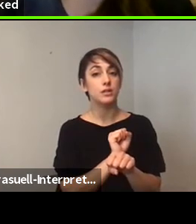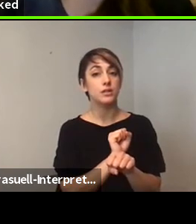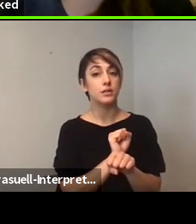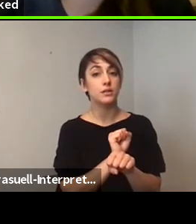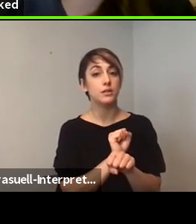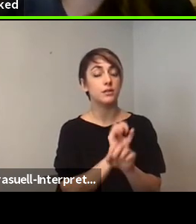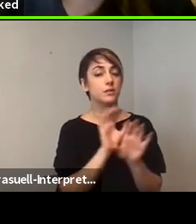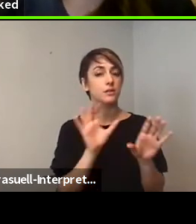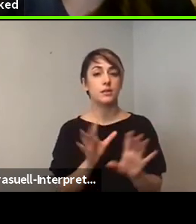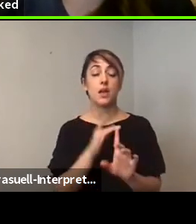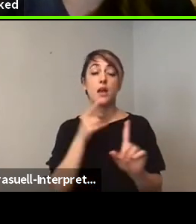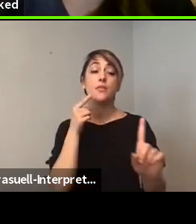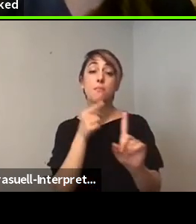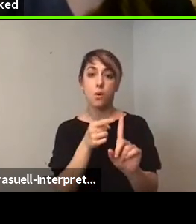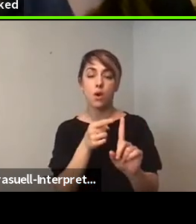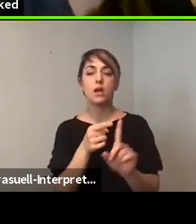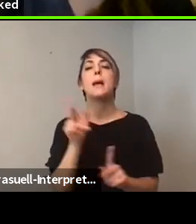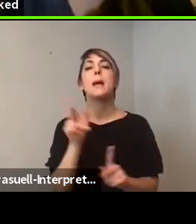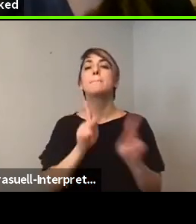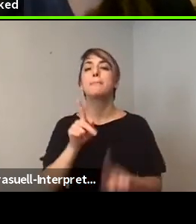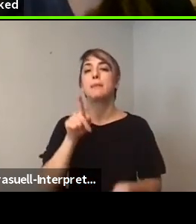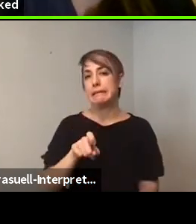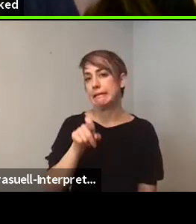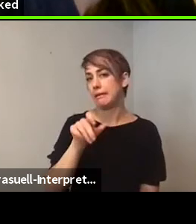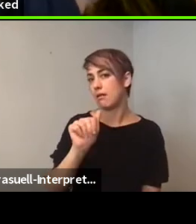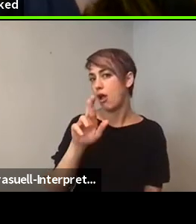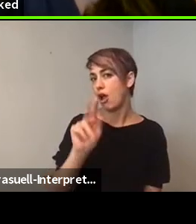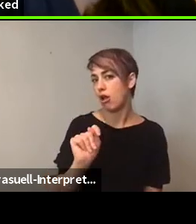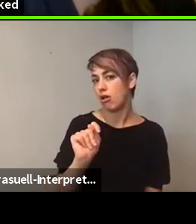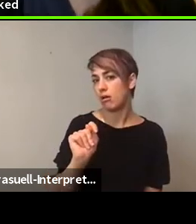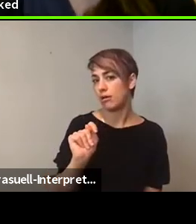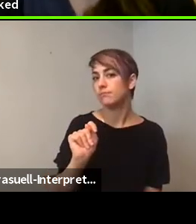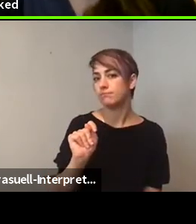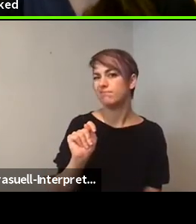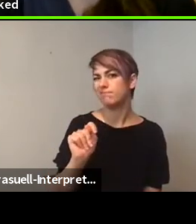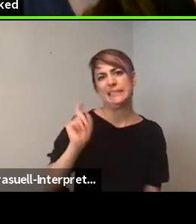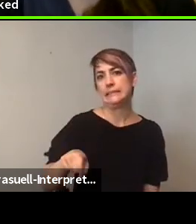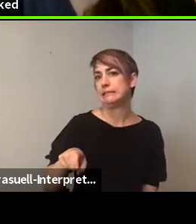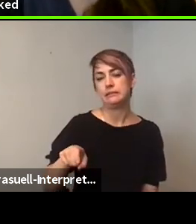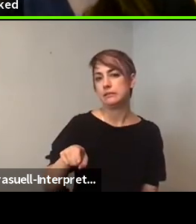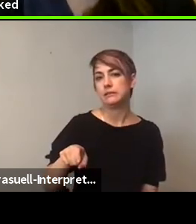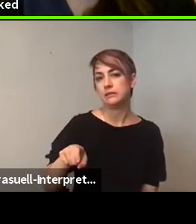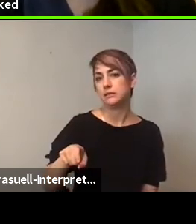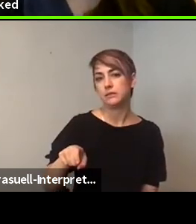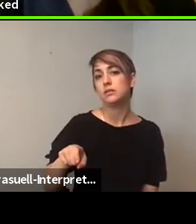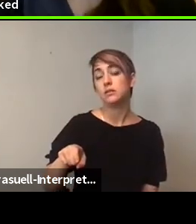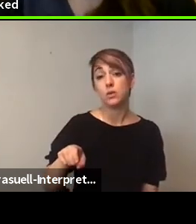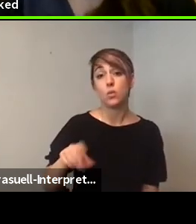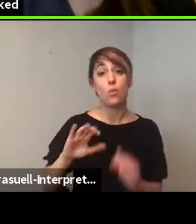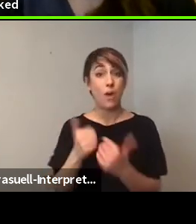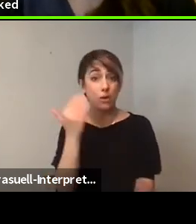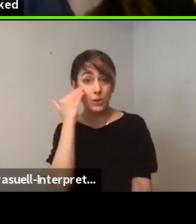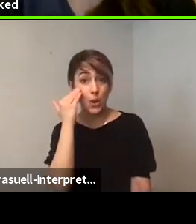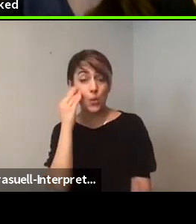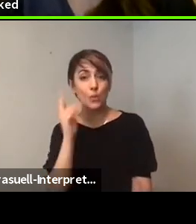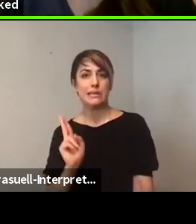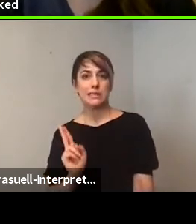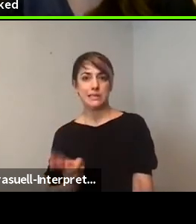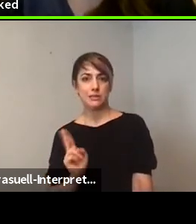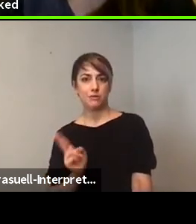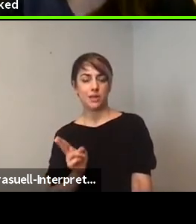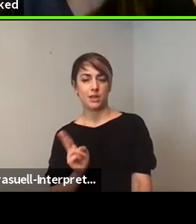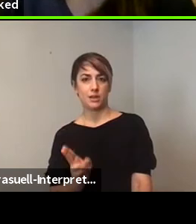without arts. This is something that we know from our history. And this is